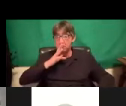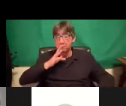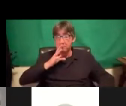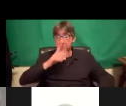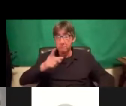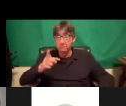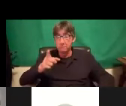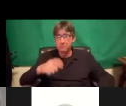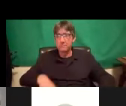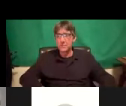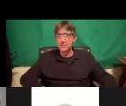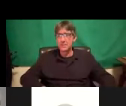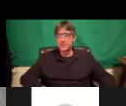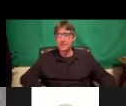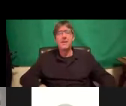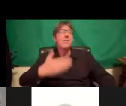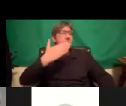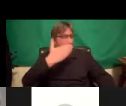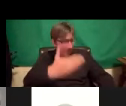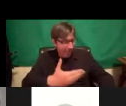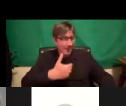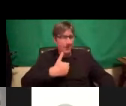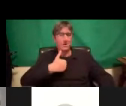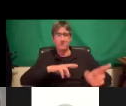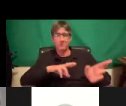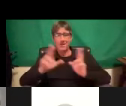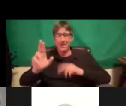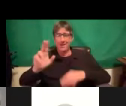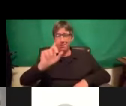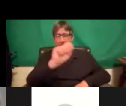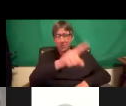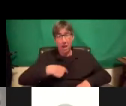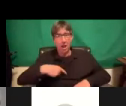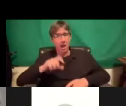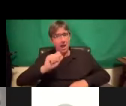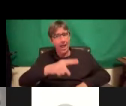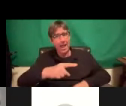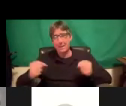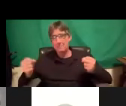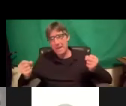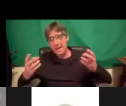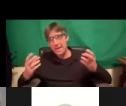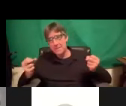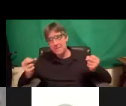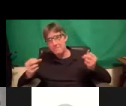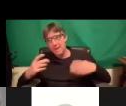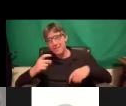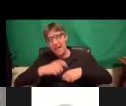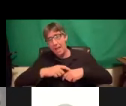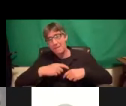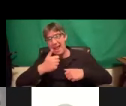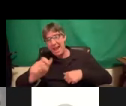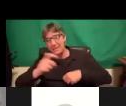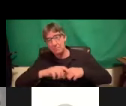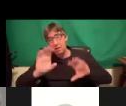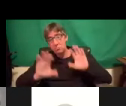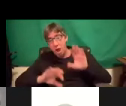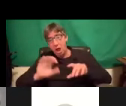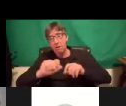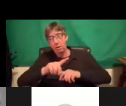Thank you for giving me a chance to ask a question. I was asking it many times of almost everybody who was available on the chat. and